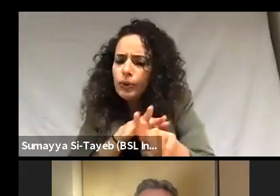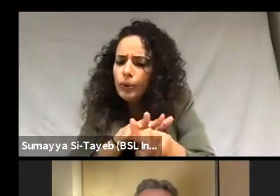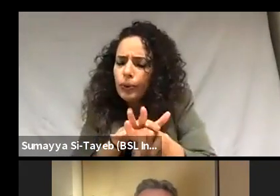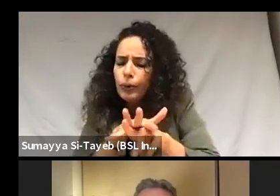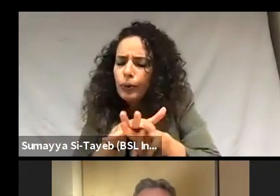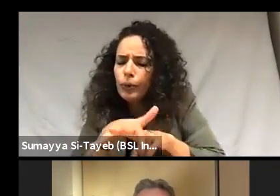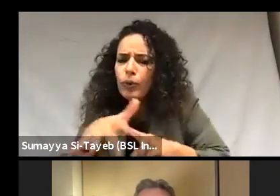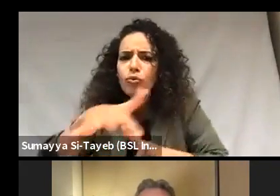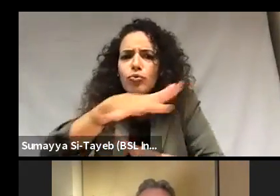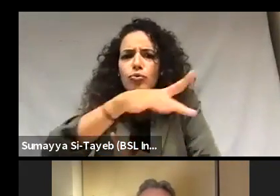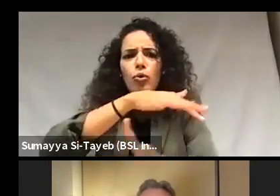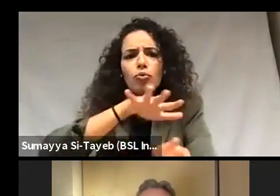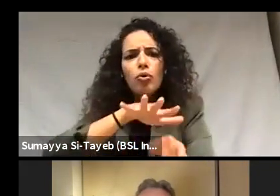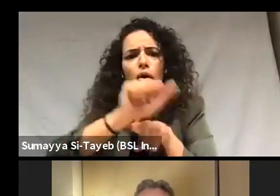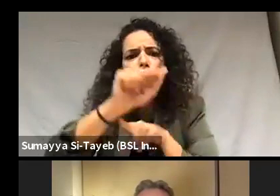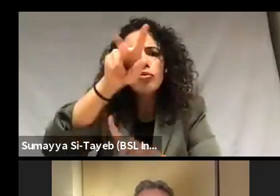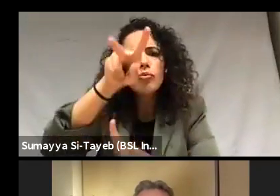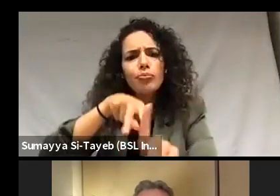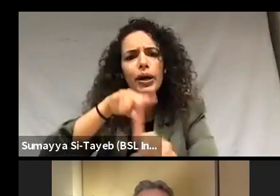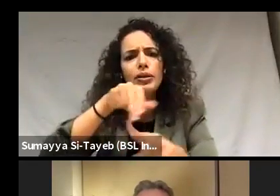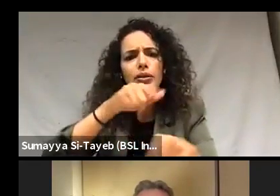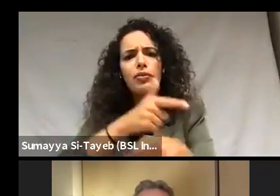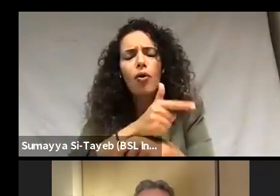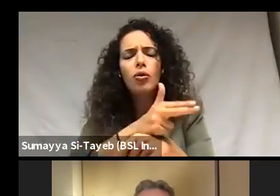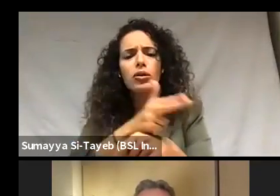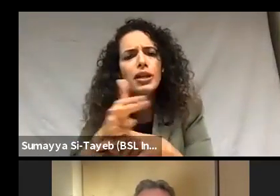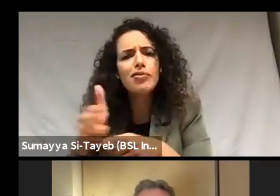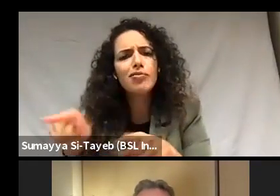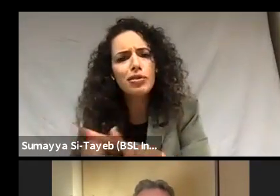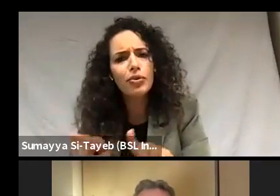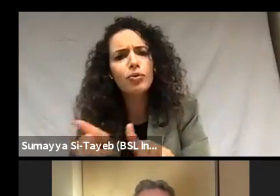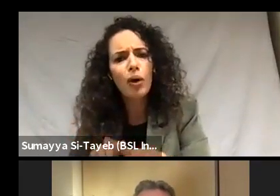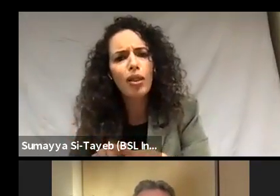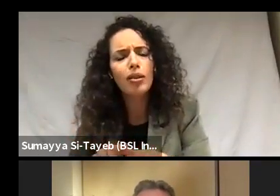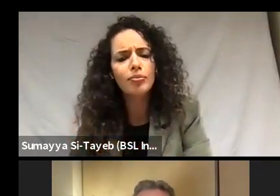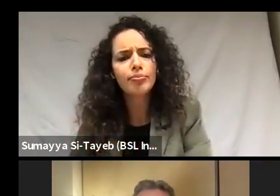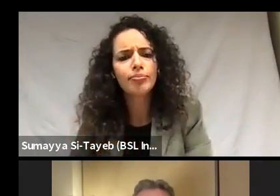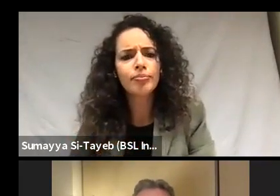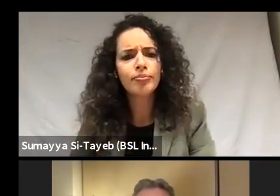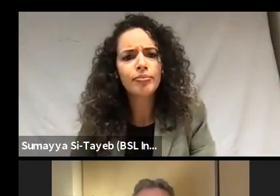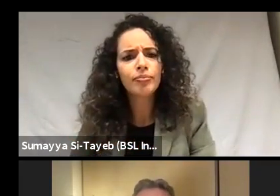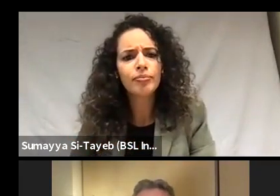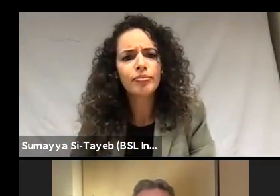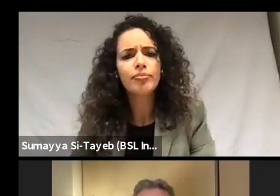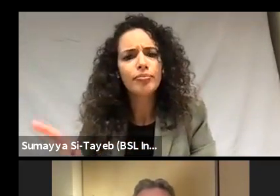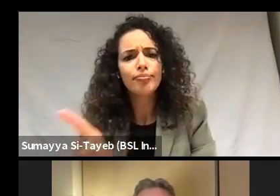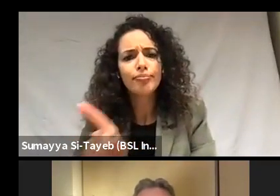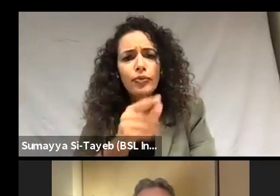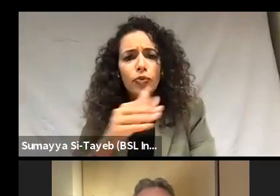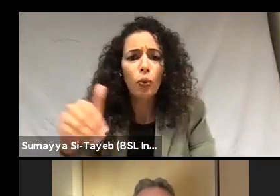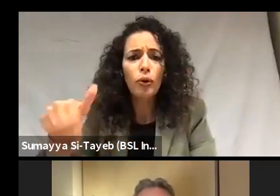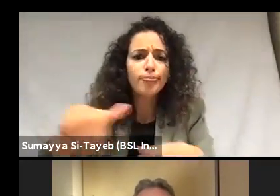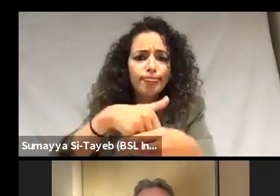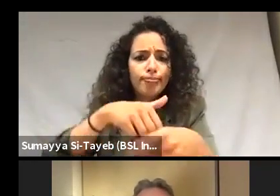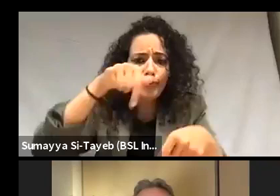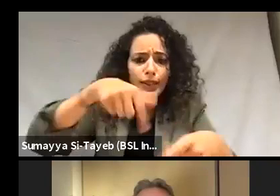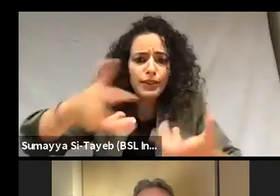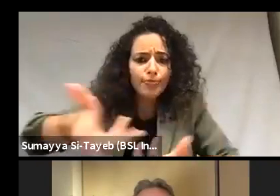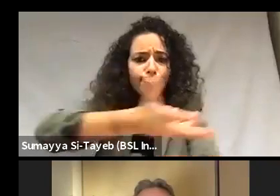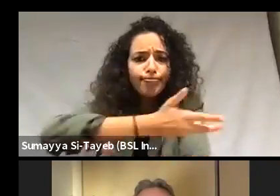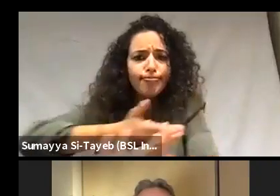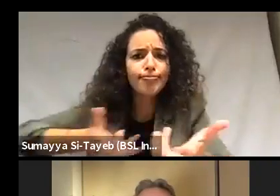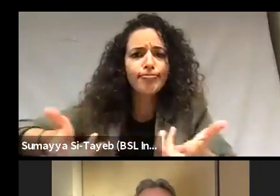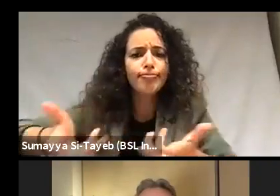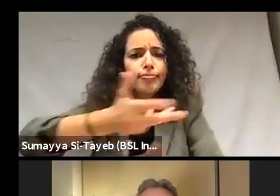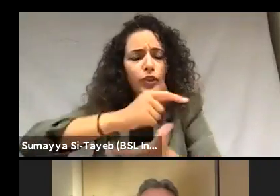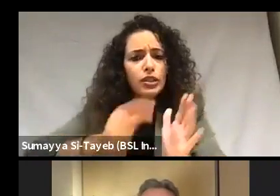socio-cultural perspective on terrorism, and all of that would be a part of this conversation, and it needs to be a part of this conversation, and